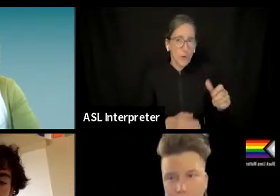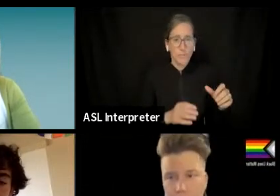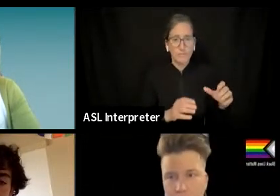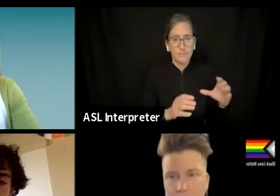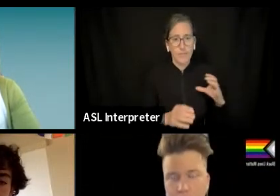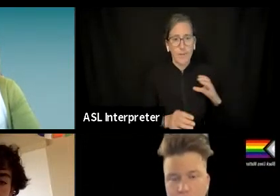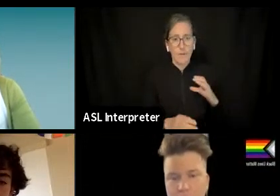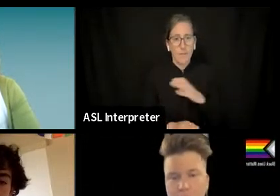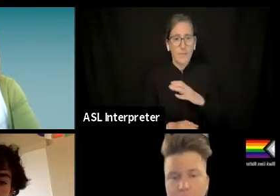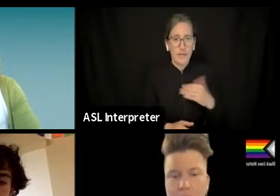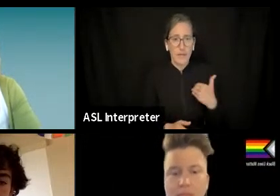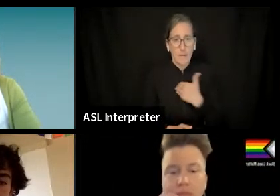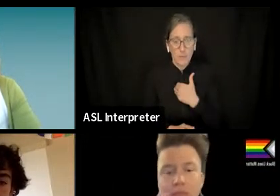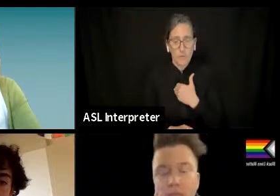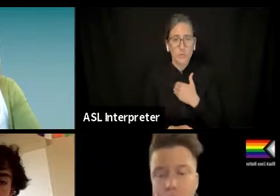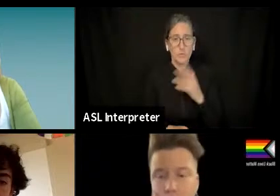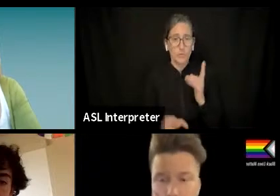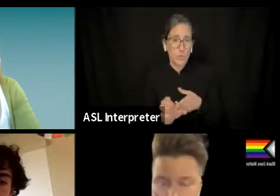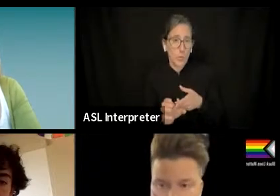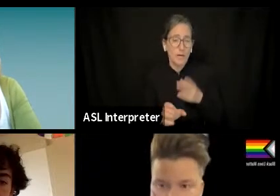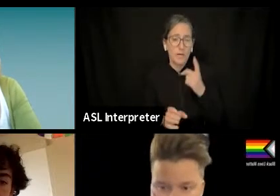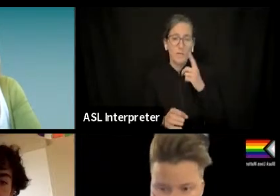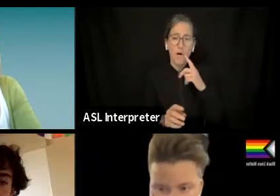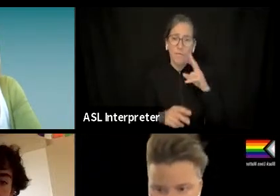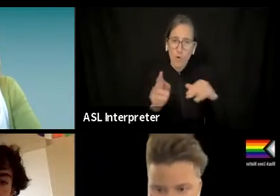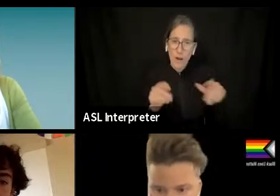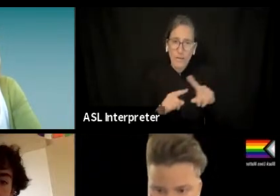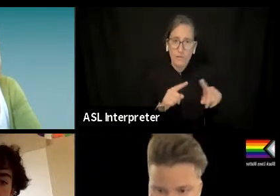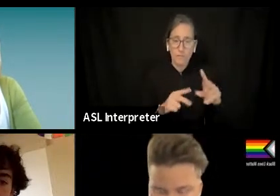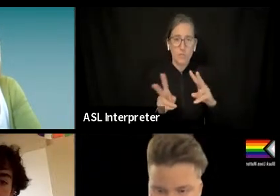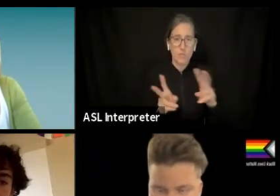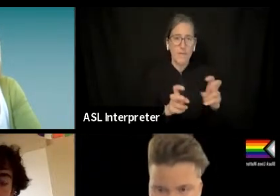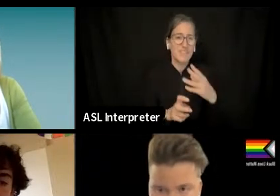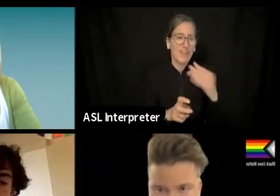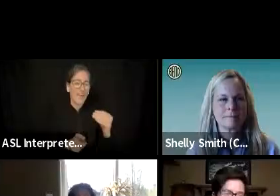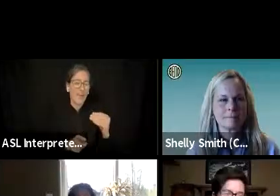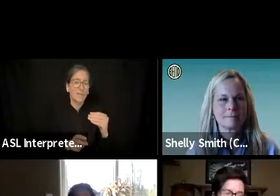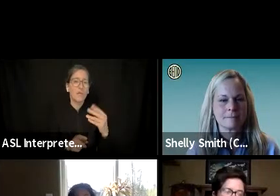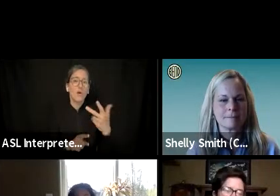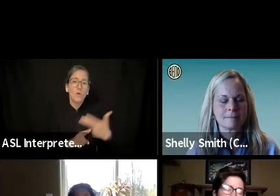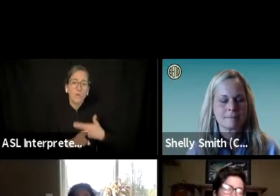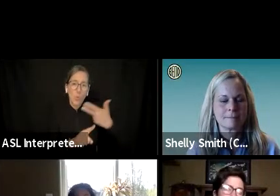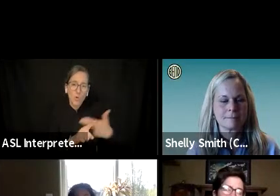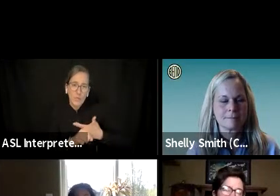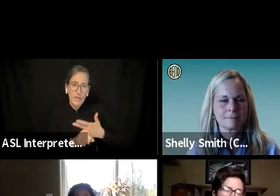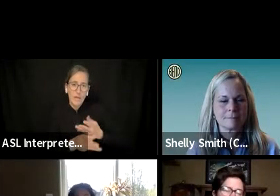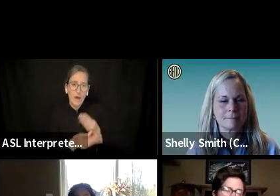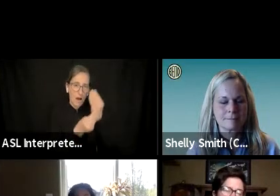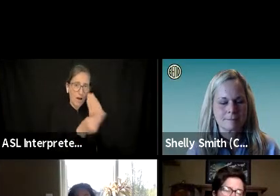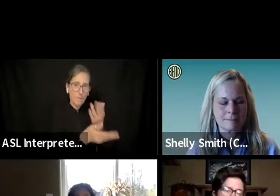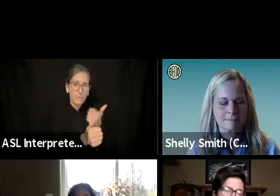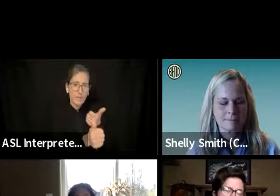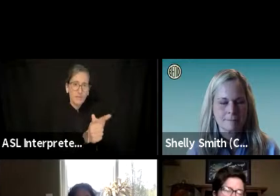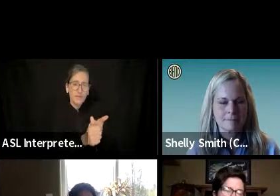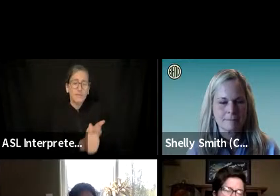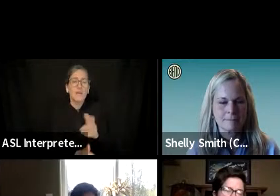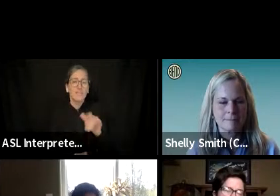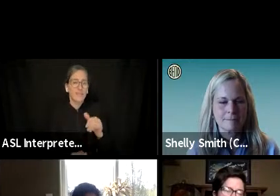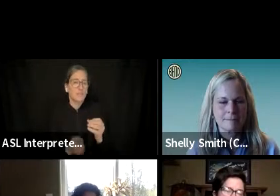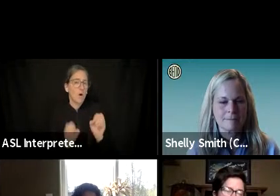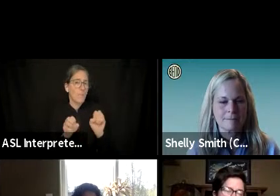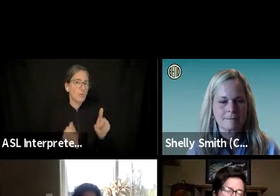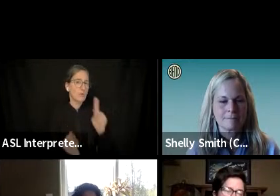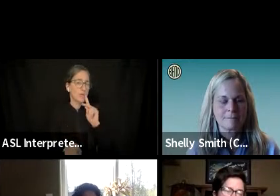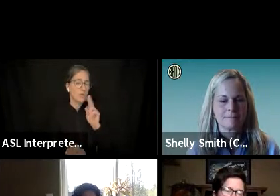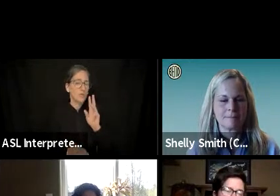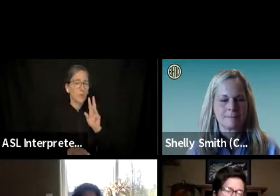on topics, as well as those quarterly updates that Shelly mentioned. That's their opportunity for integration. I'll give you one example. Right